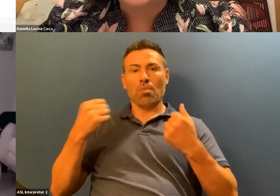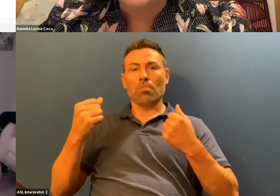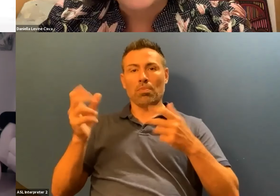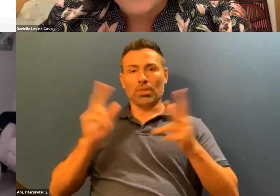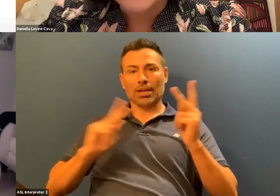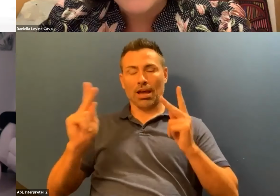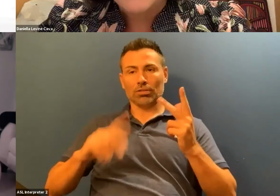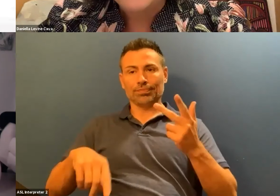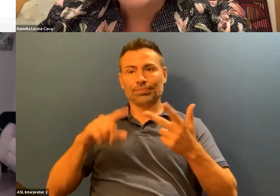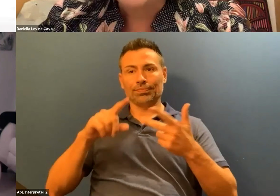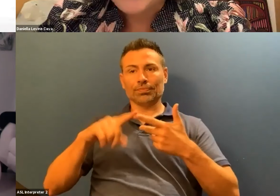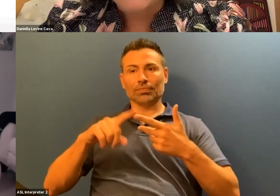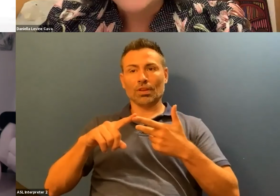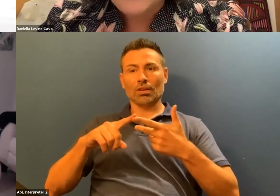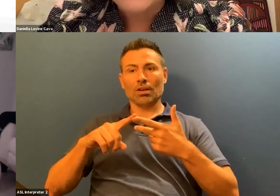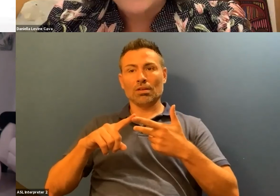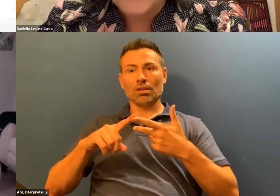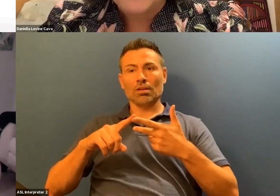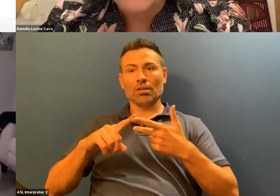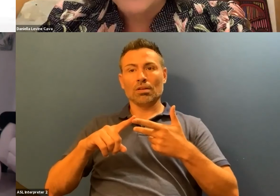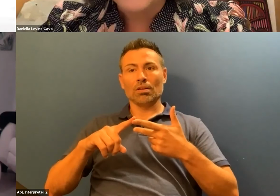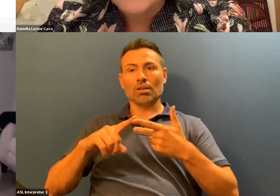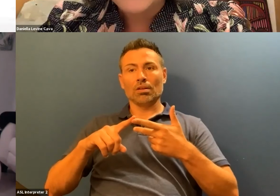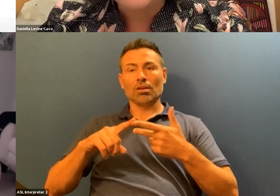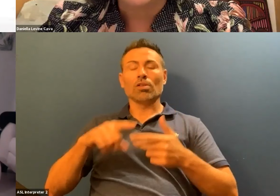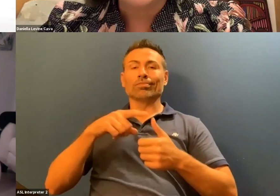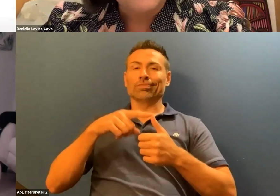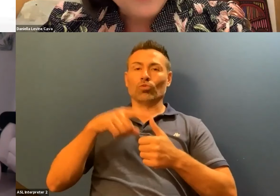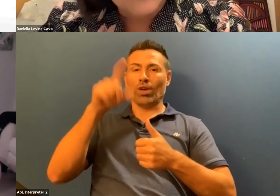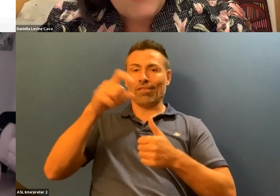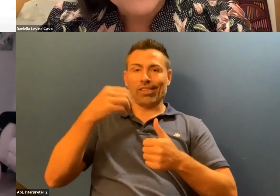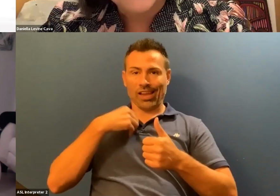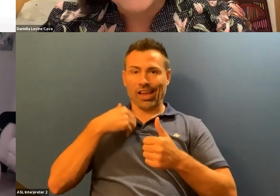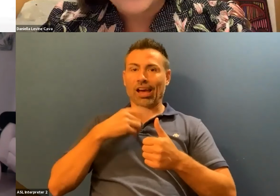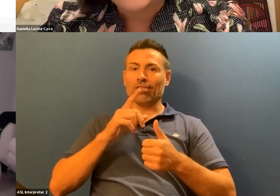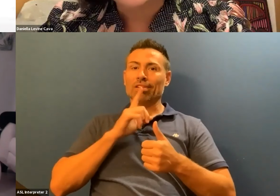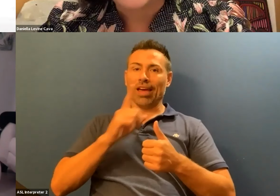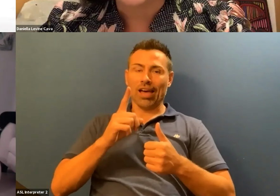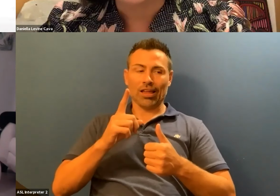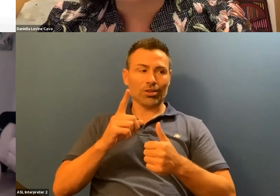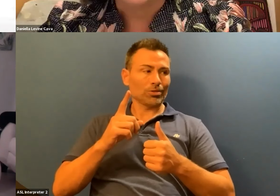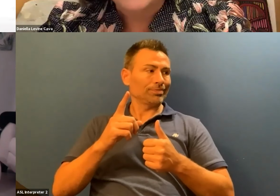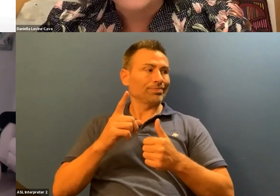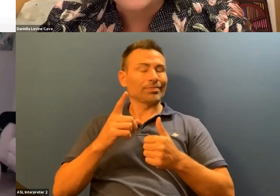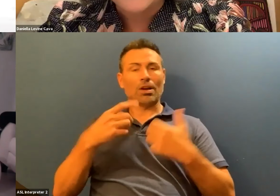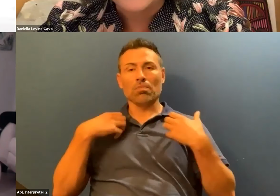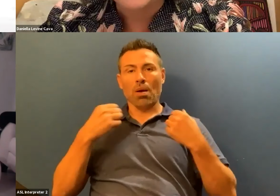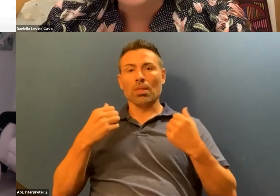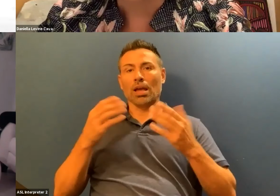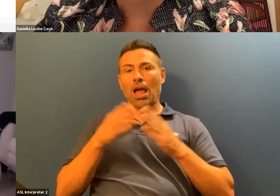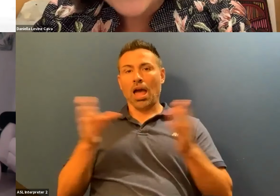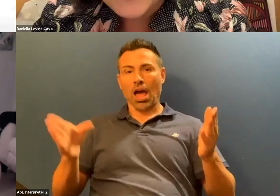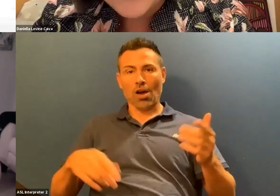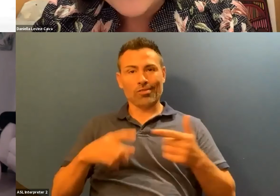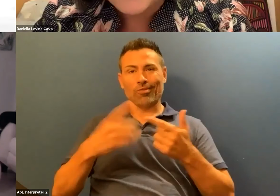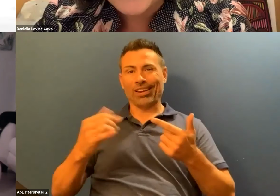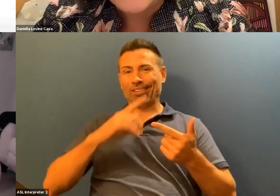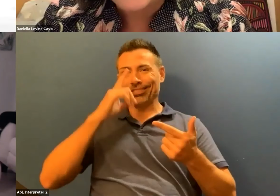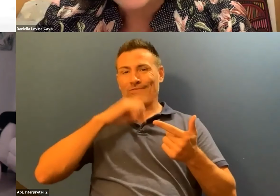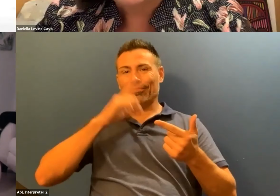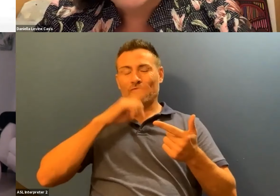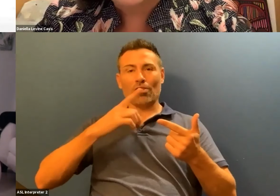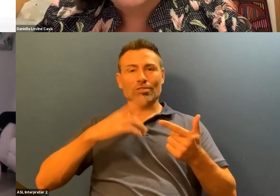false dichotomy. We have to have an adequate public health system, a chief medical officer to guide us, make sure people are getting the testing. We're doing the